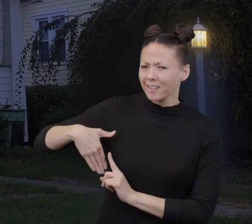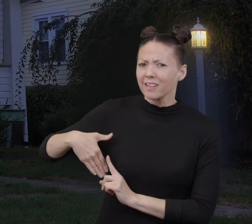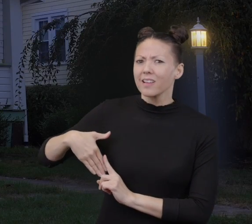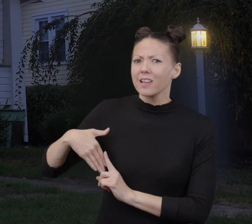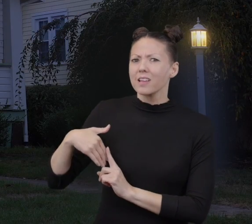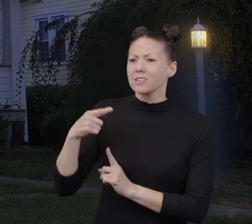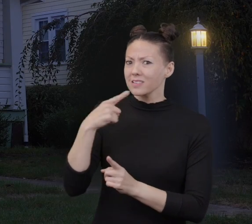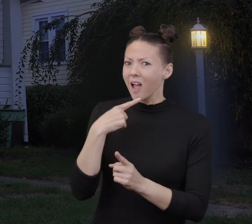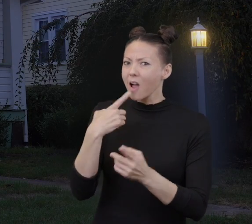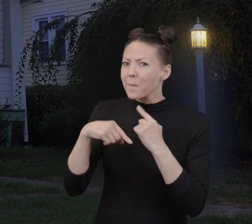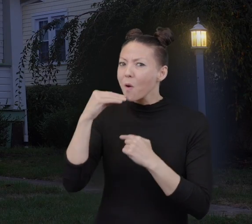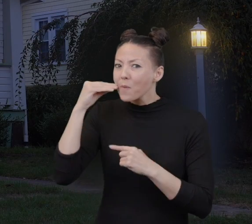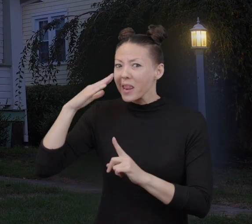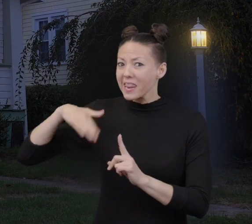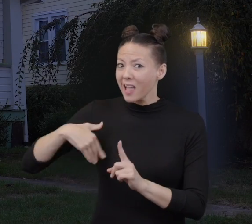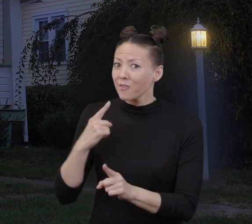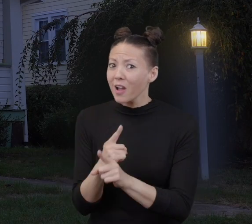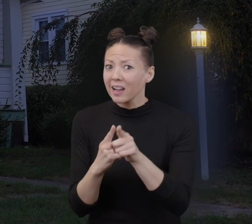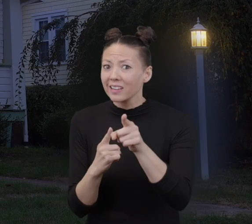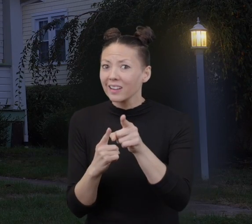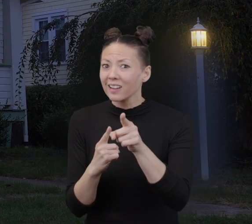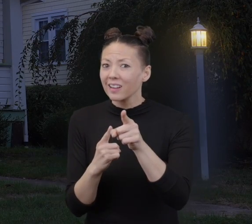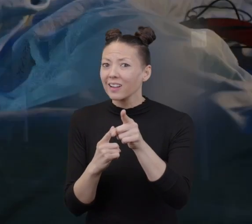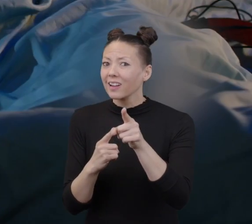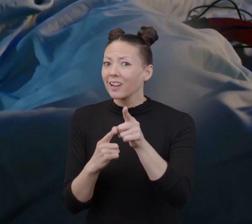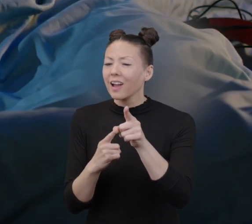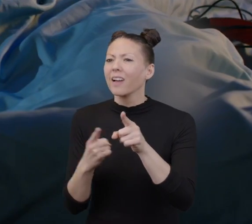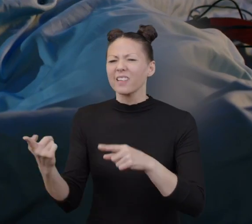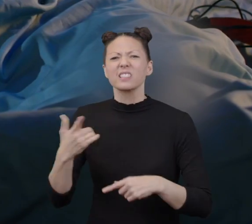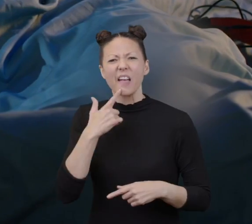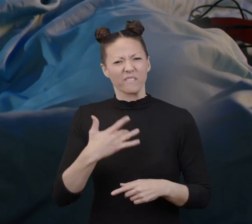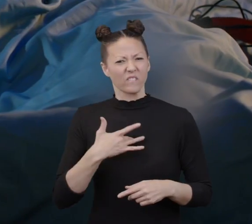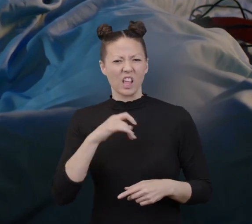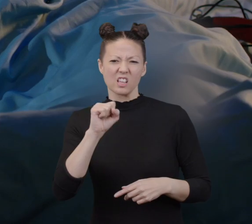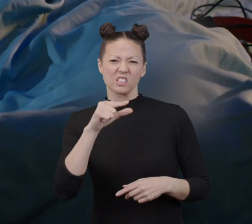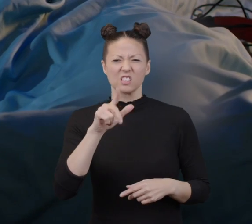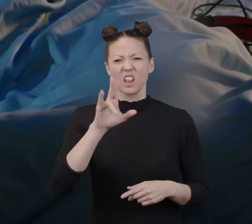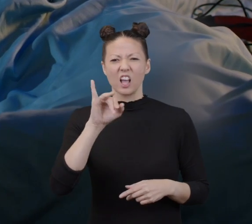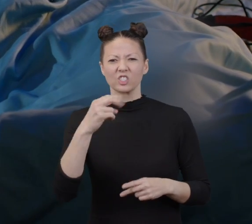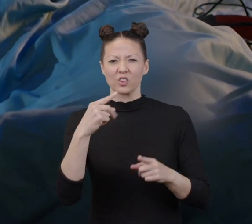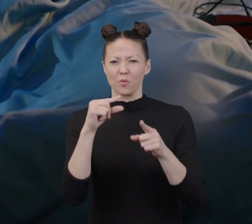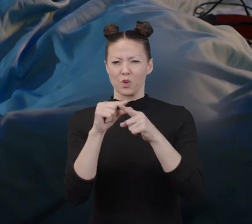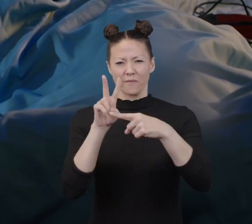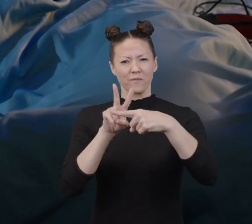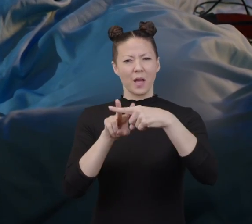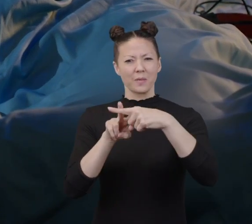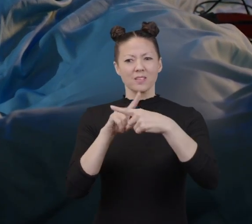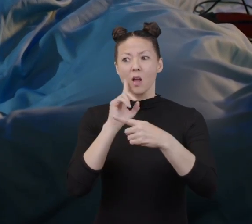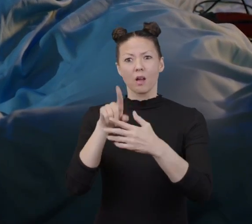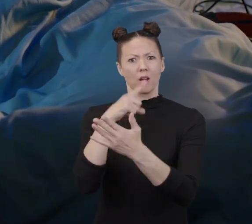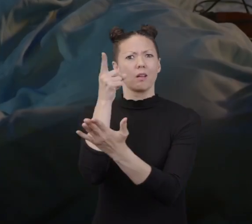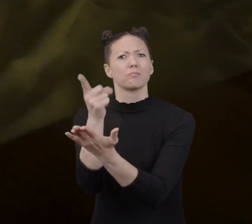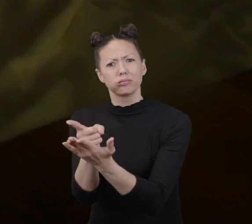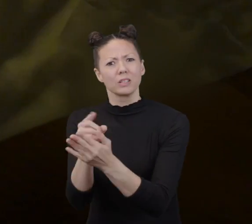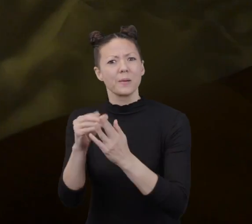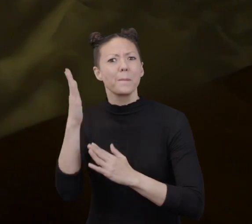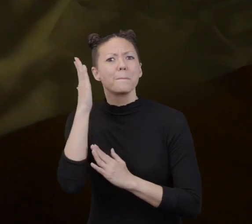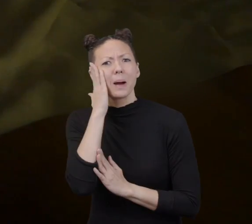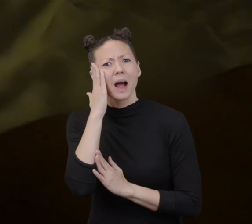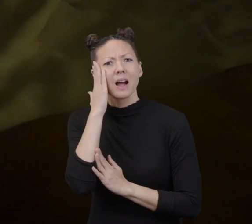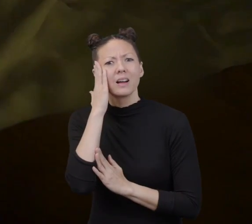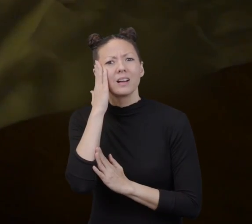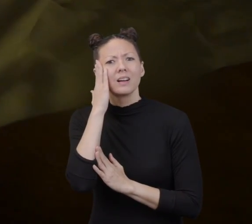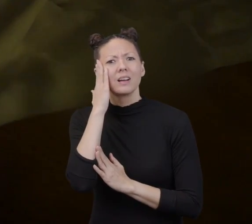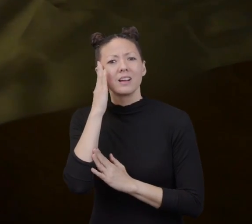He got home late, right? He felt sluggish, so he went directly to bed. If it was